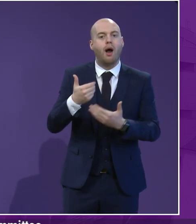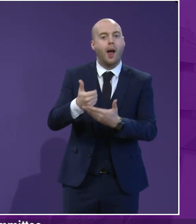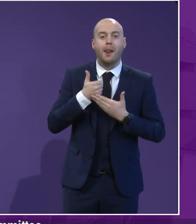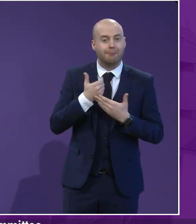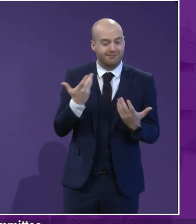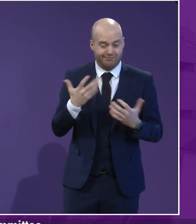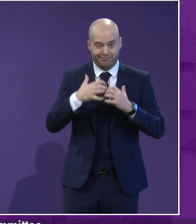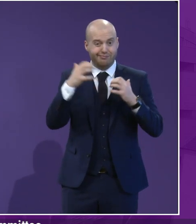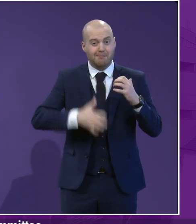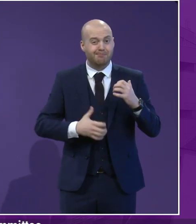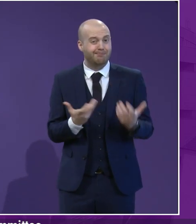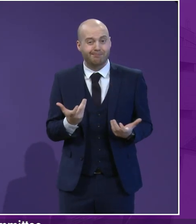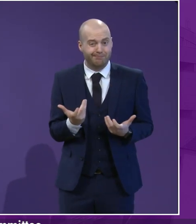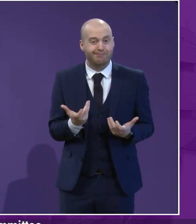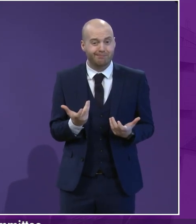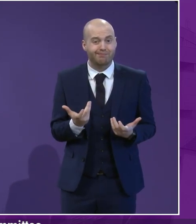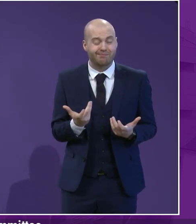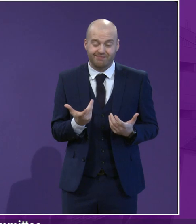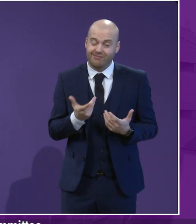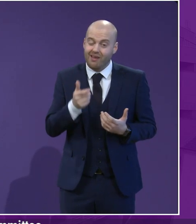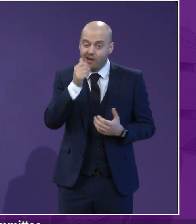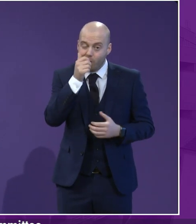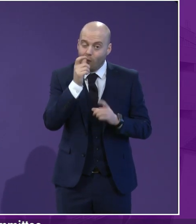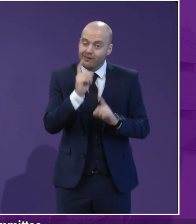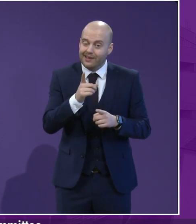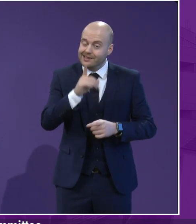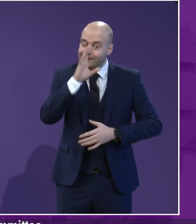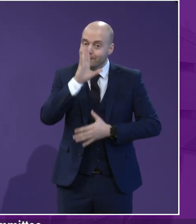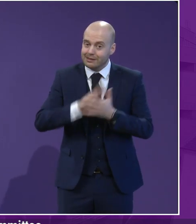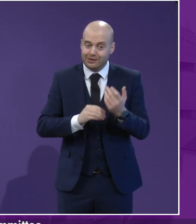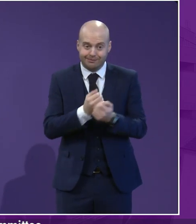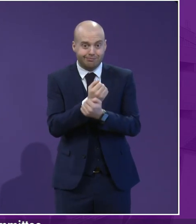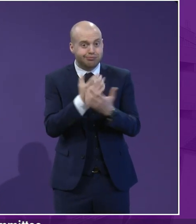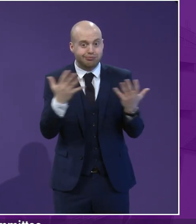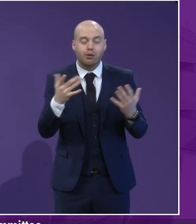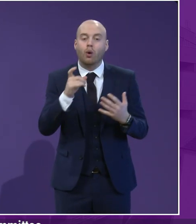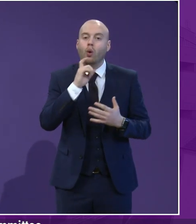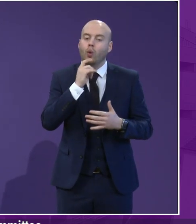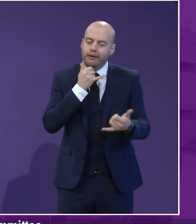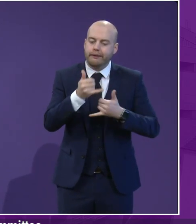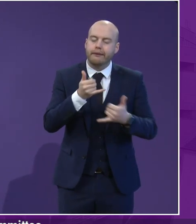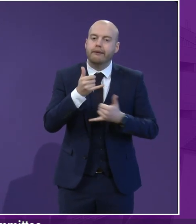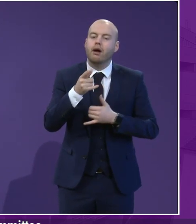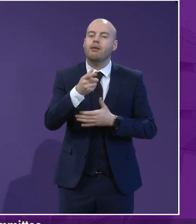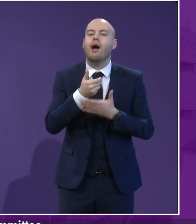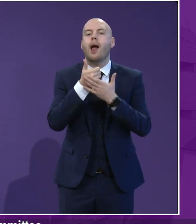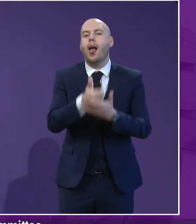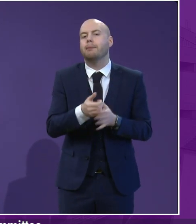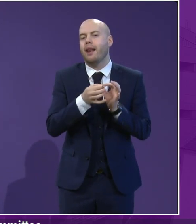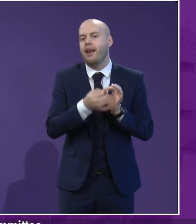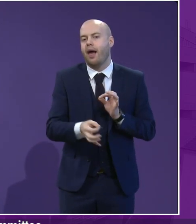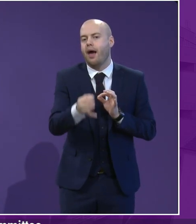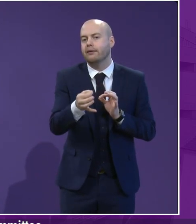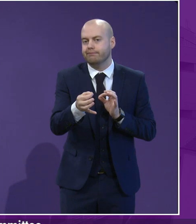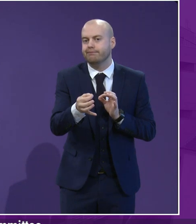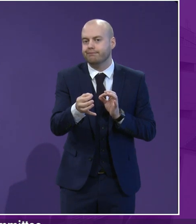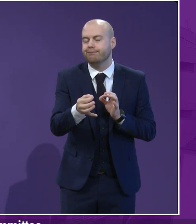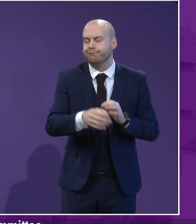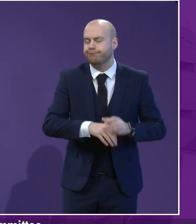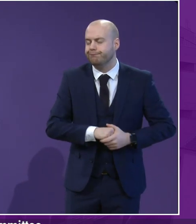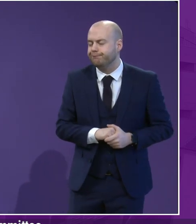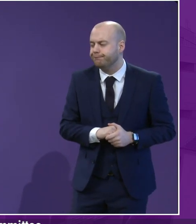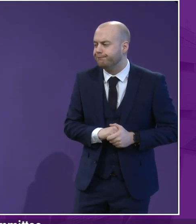experience in the first instance and they've not had the right adjustments put in place, then it's a real barrier to be able to speak up